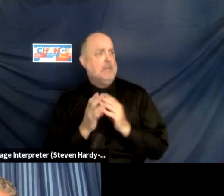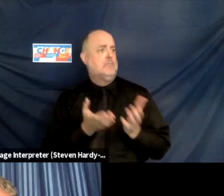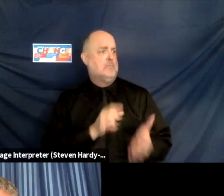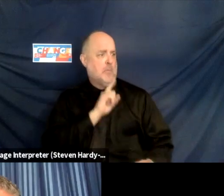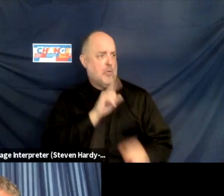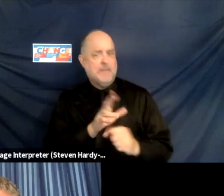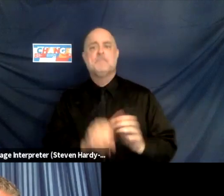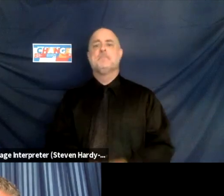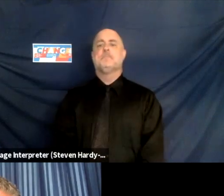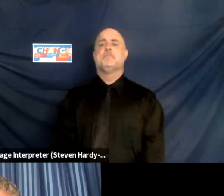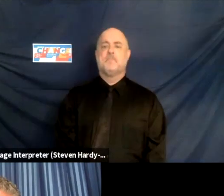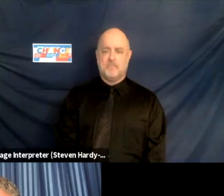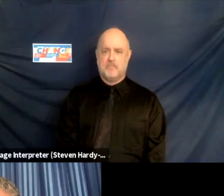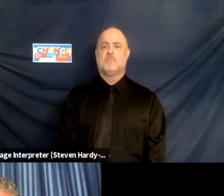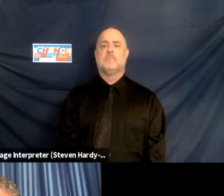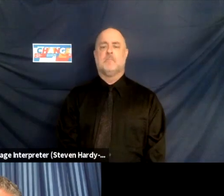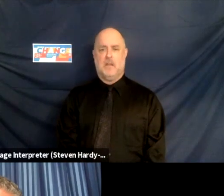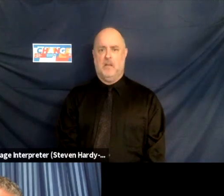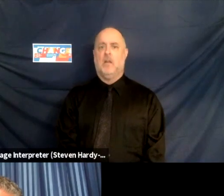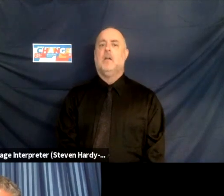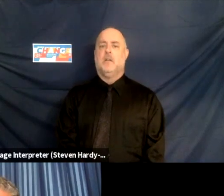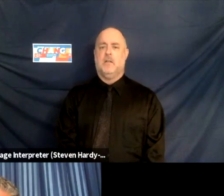and amplify legislative priorities and accomplishments